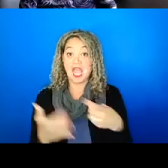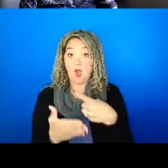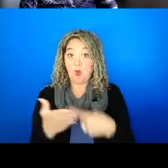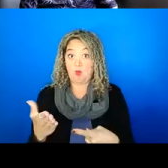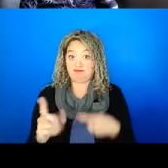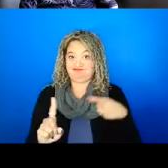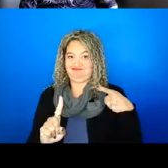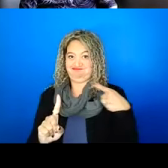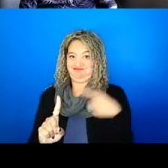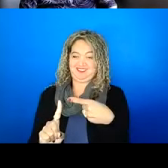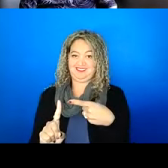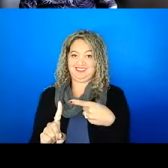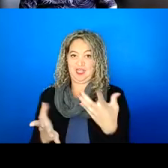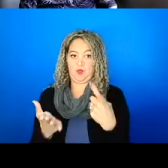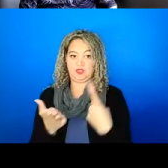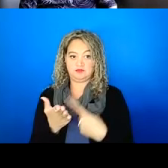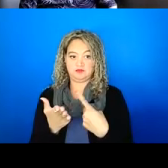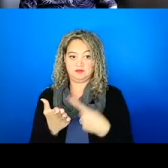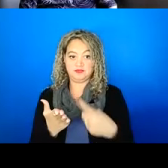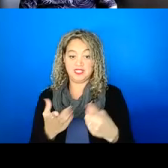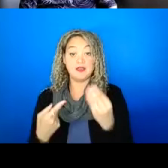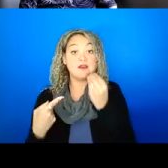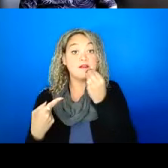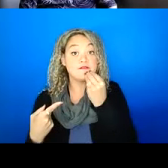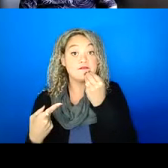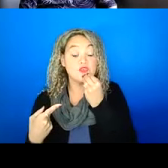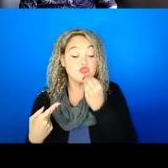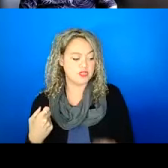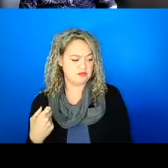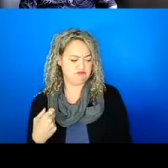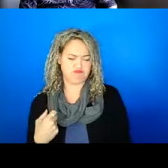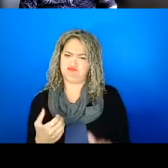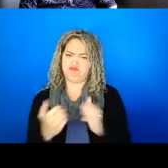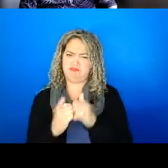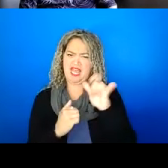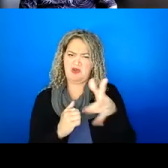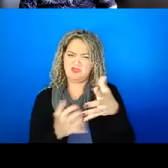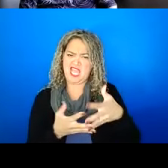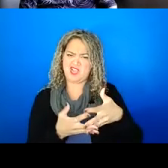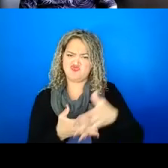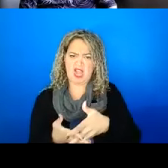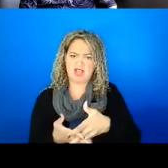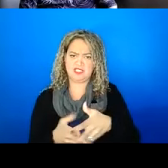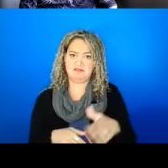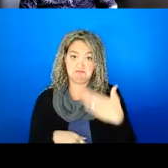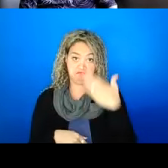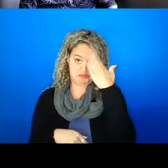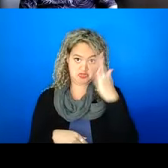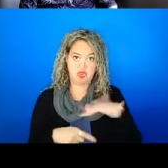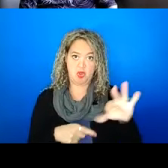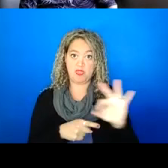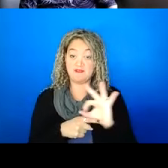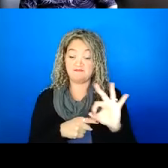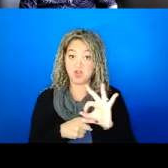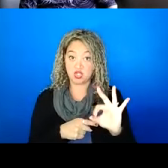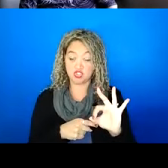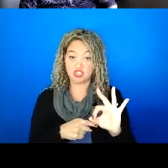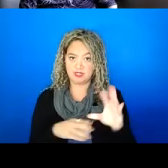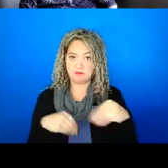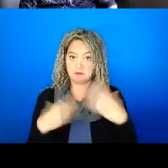about, and that is this category of food. Well, how is that grounded? Well, we know the function. It gives